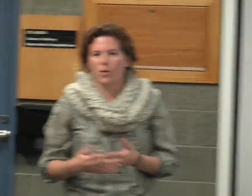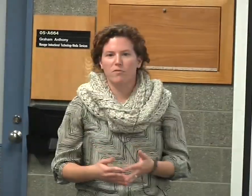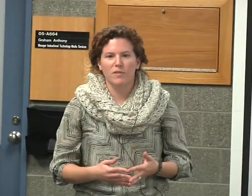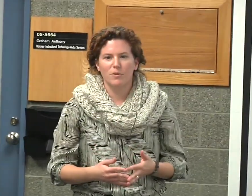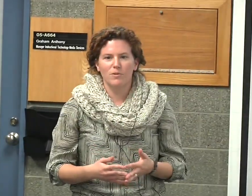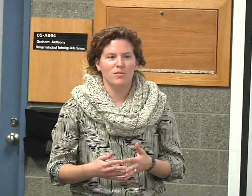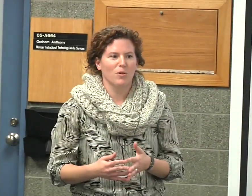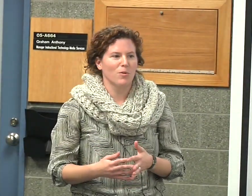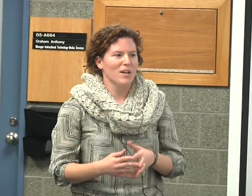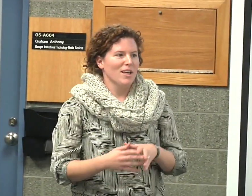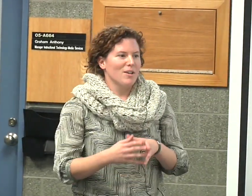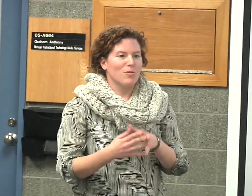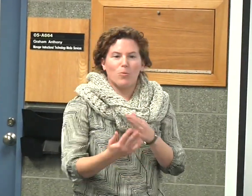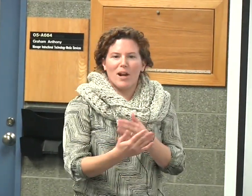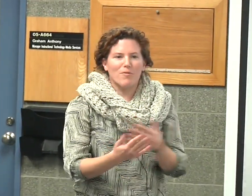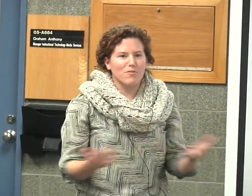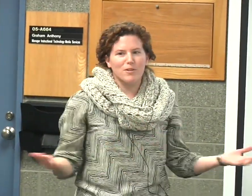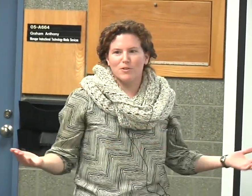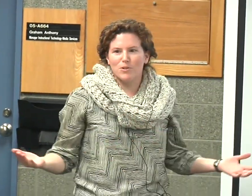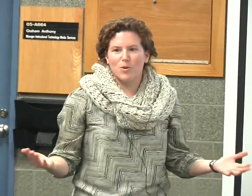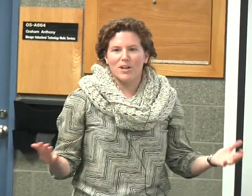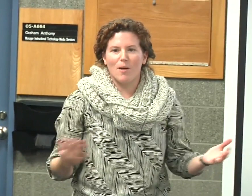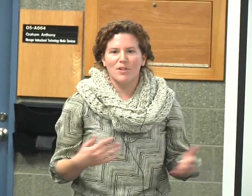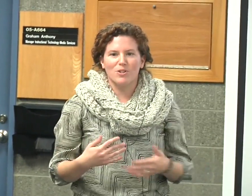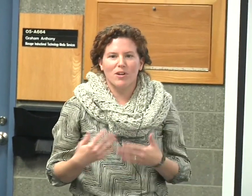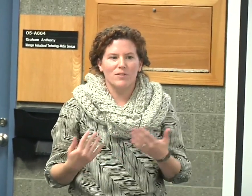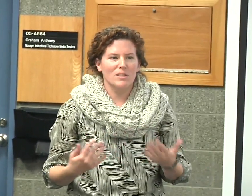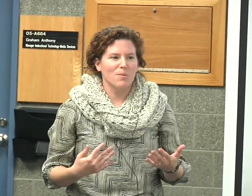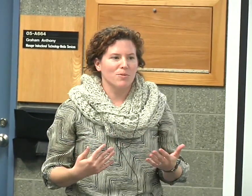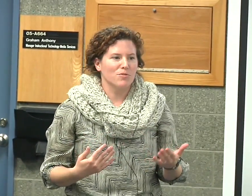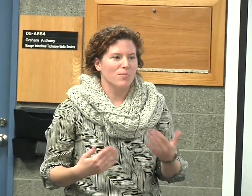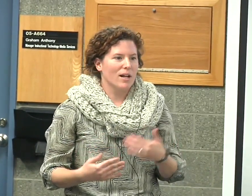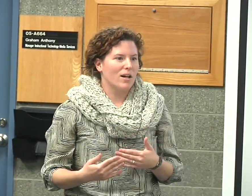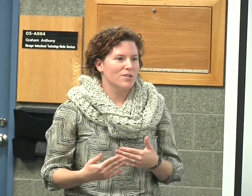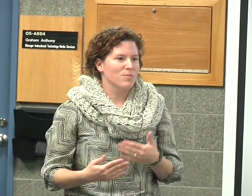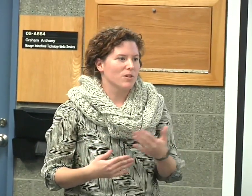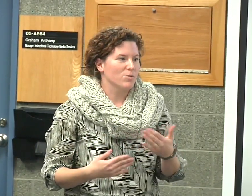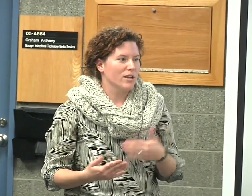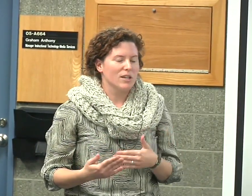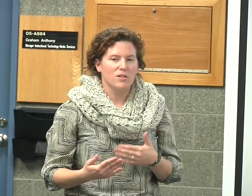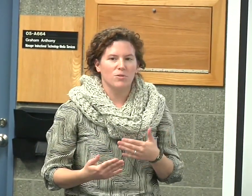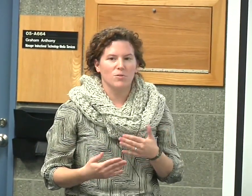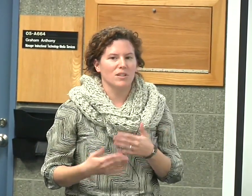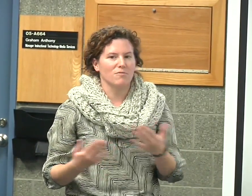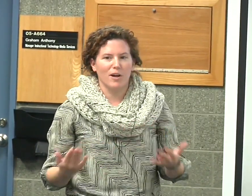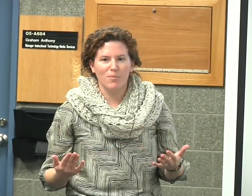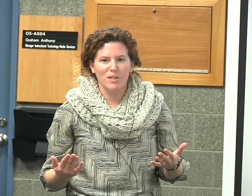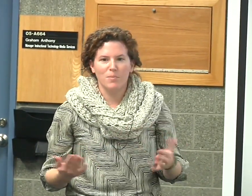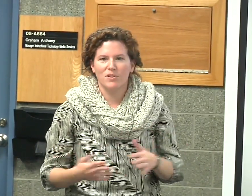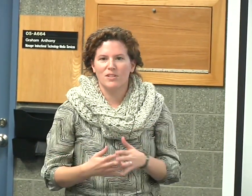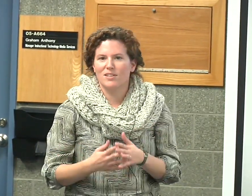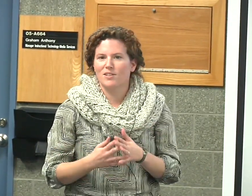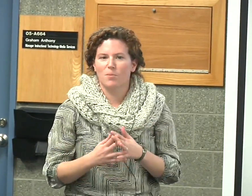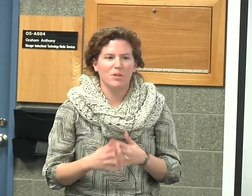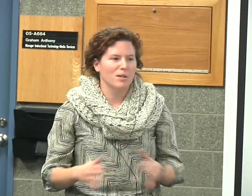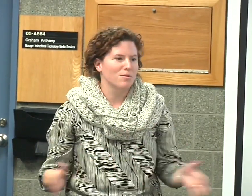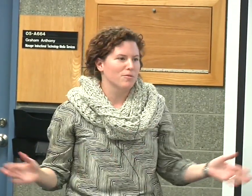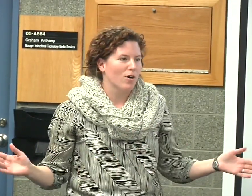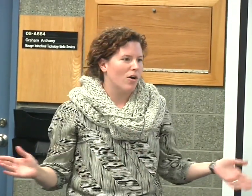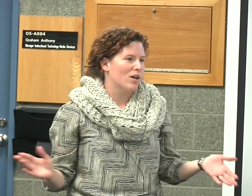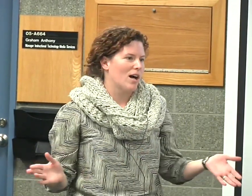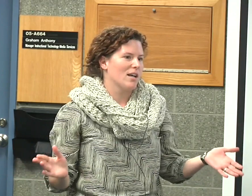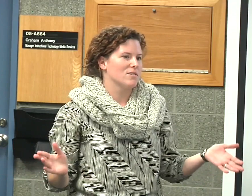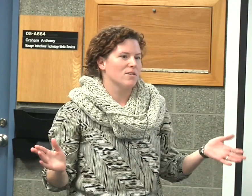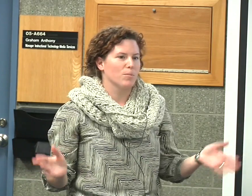specific to one field, so whatever field that you work in, I'm going to share a lot of examples from my classrooms that are related to the environment, but this is applicable